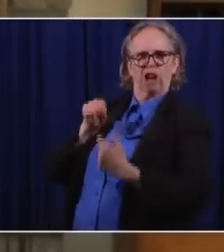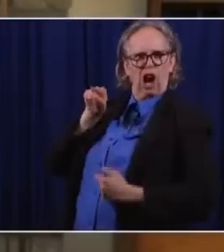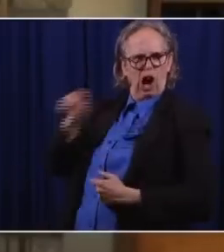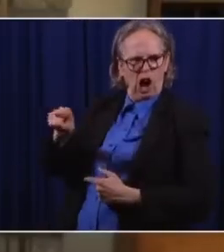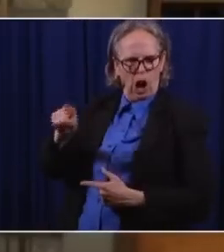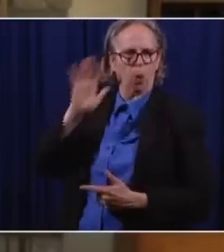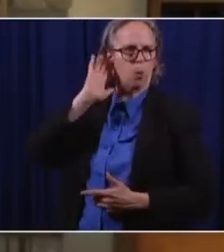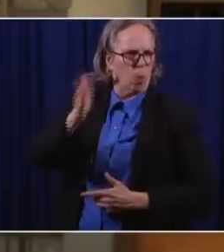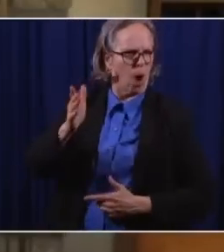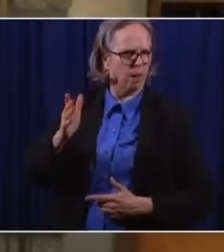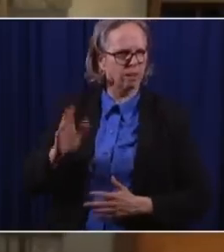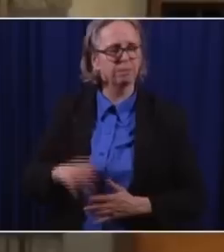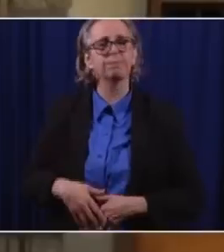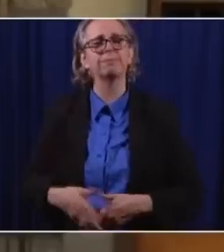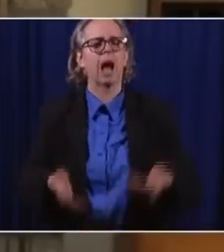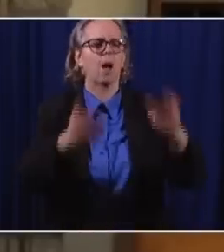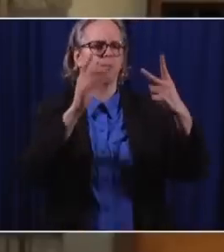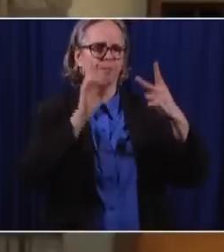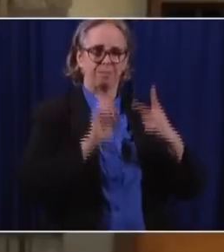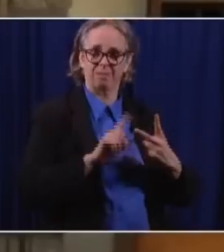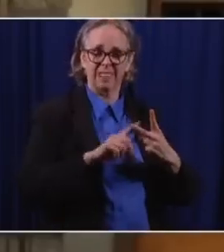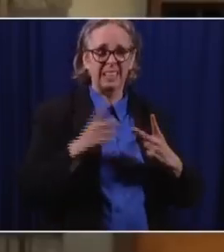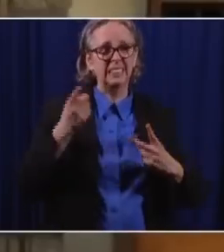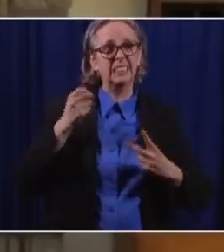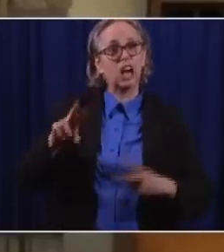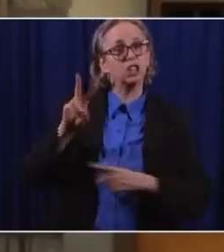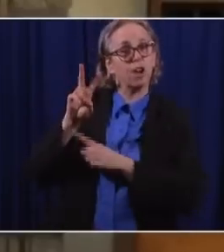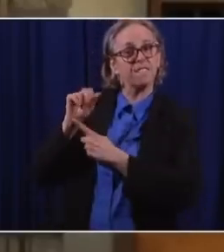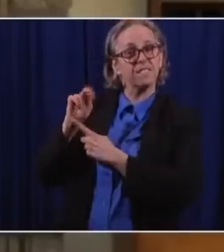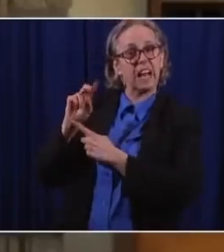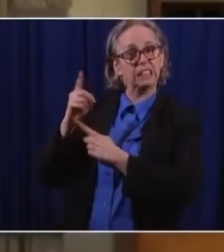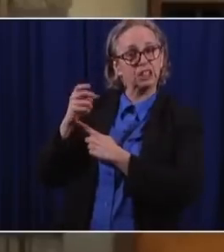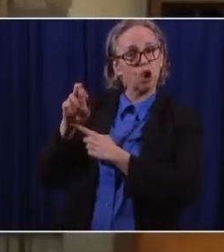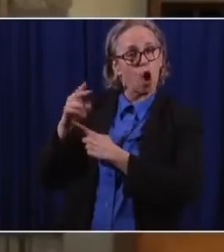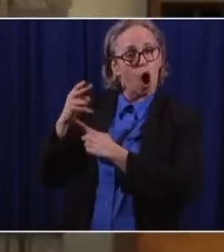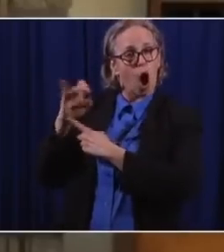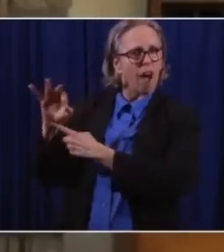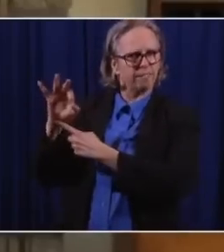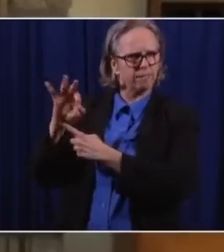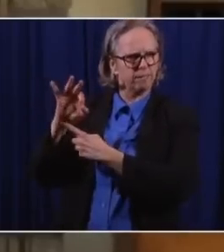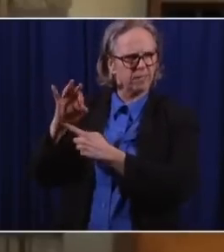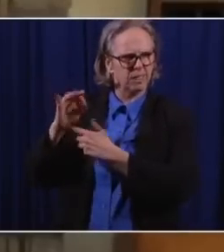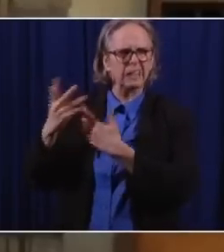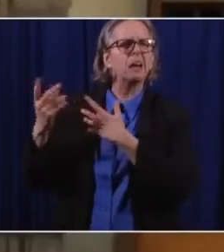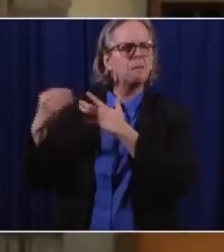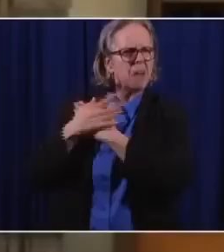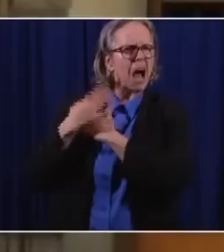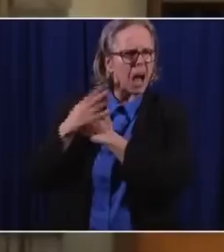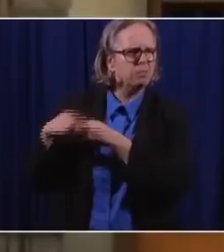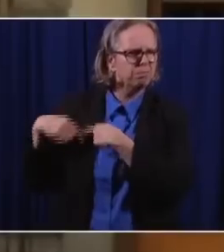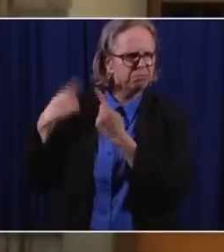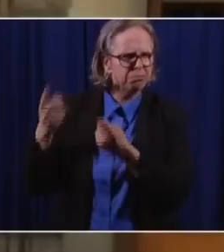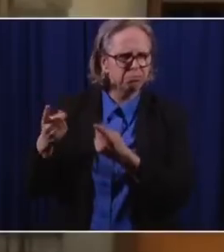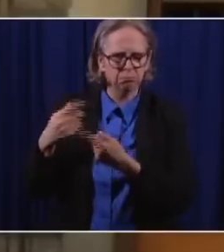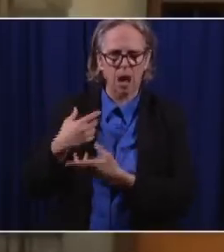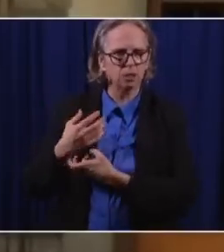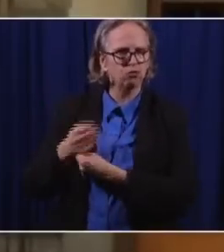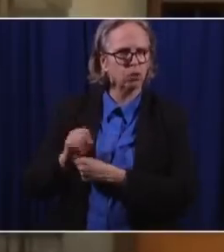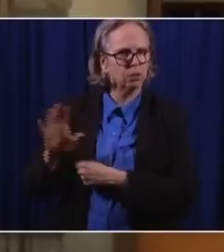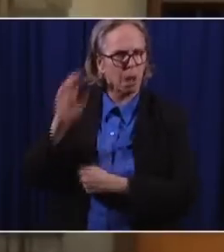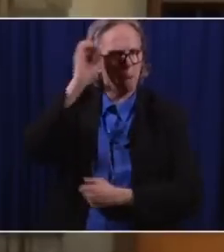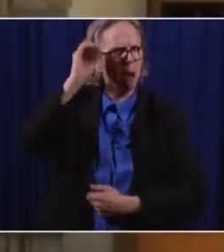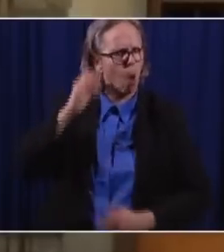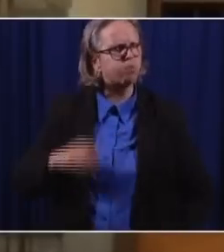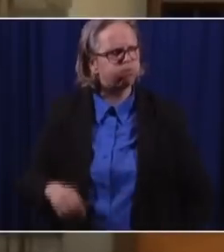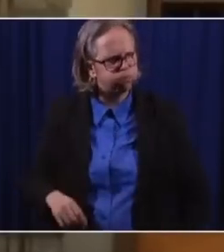I trust, someone who's been our advisor before. It's going to be great to have him always on the calls. It's